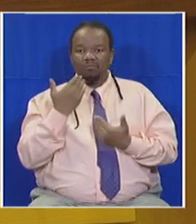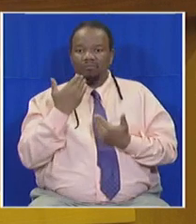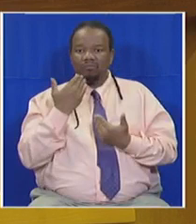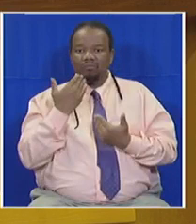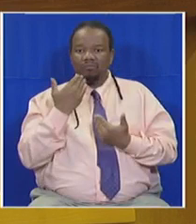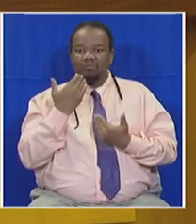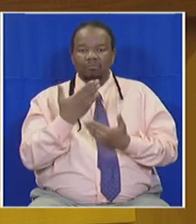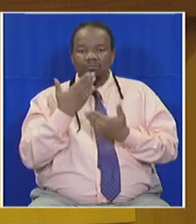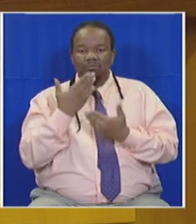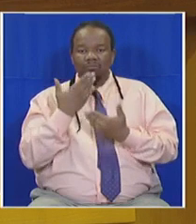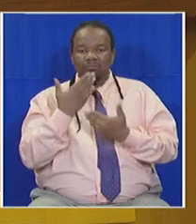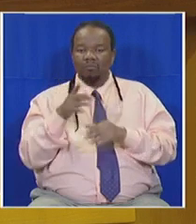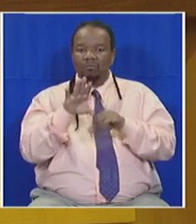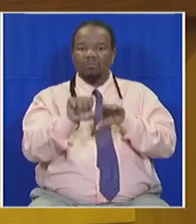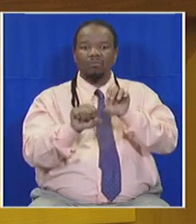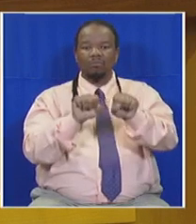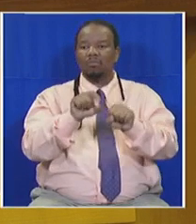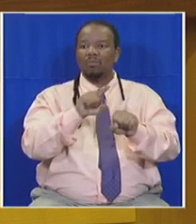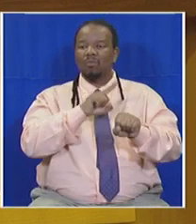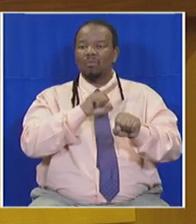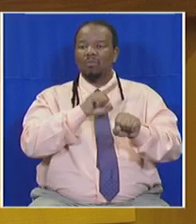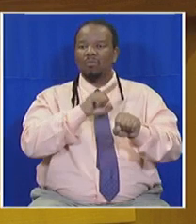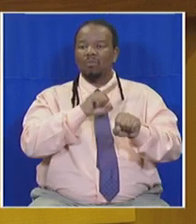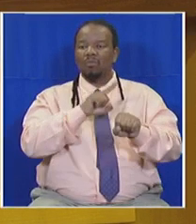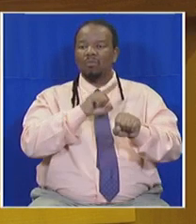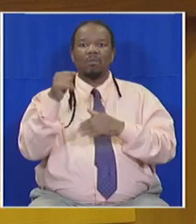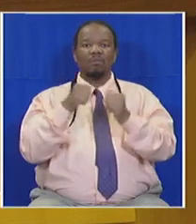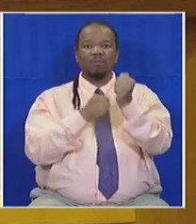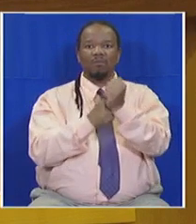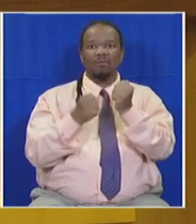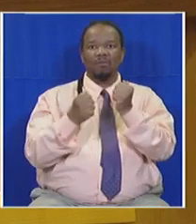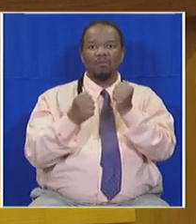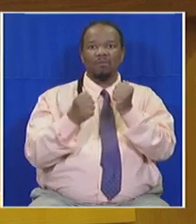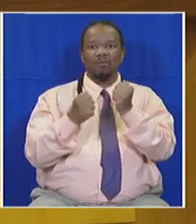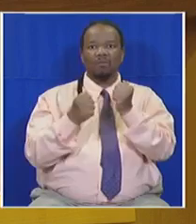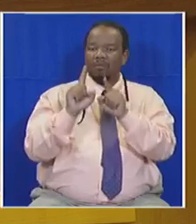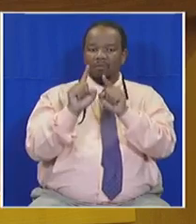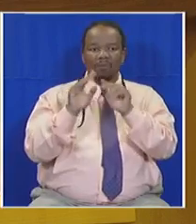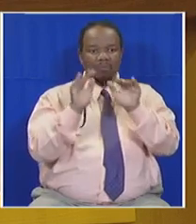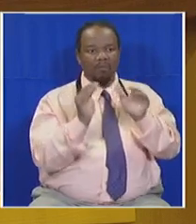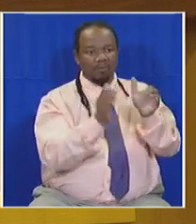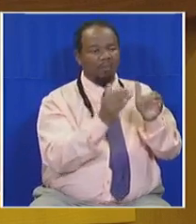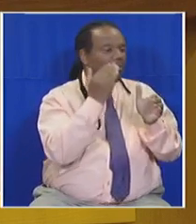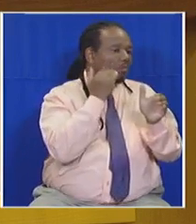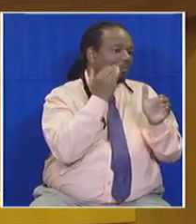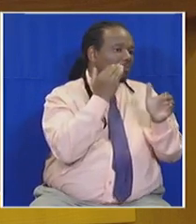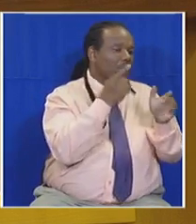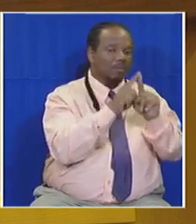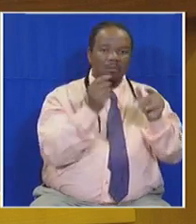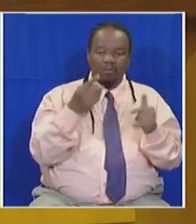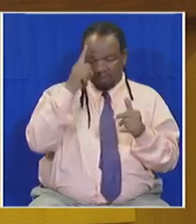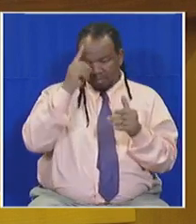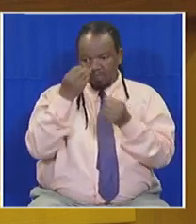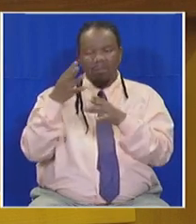us because they brought infrastructure which was only meant for few privileged and the majority of our people left